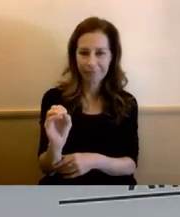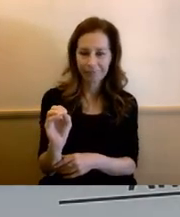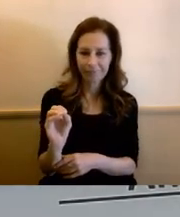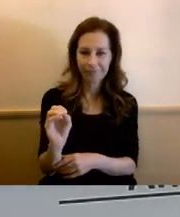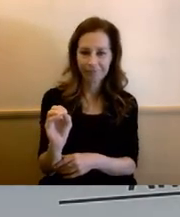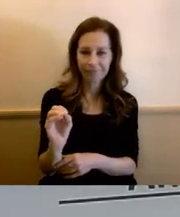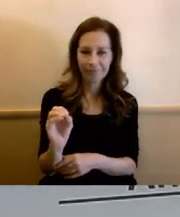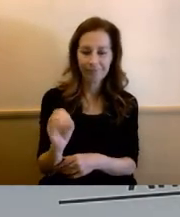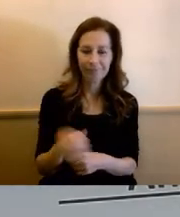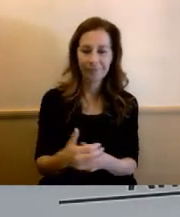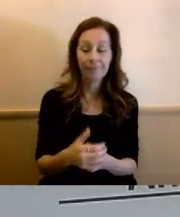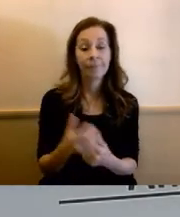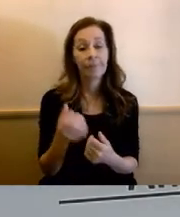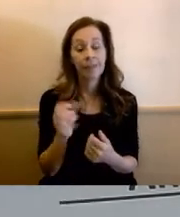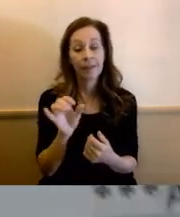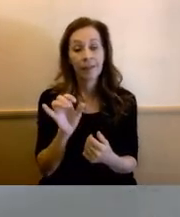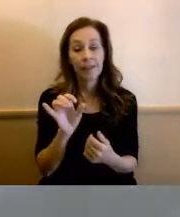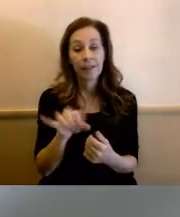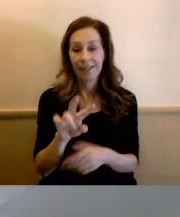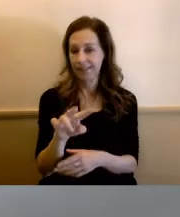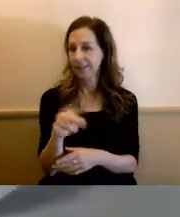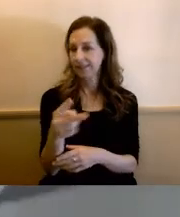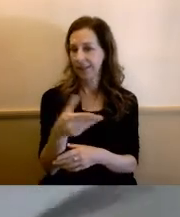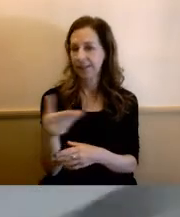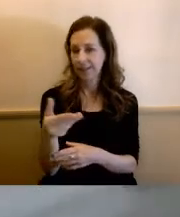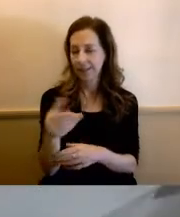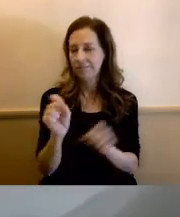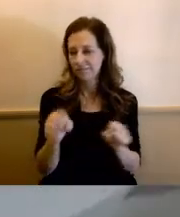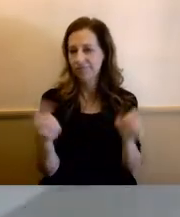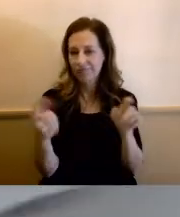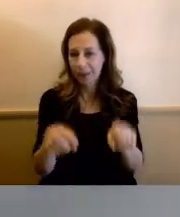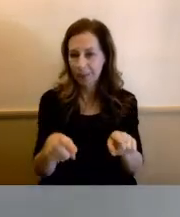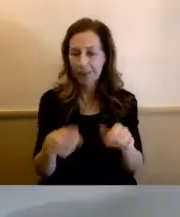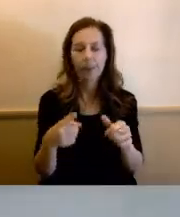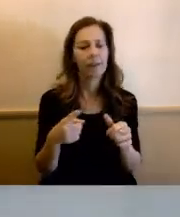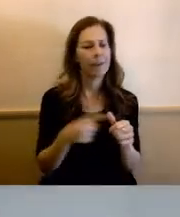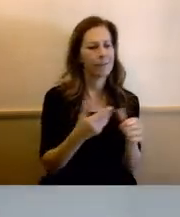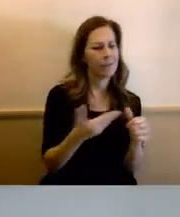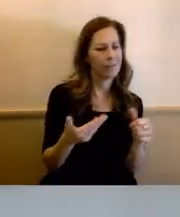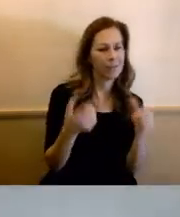So this is the second thing that can happen. The first thing that can happen